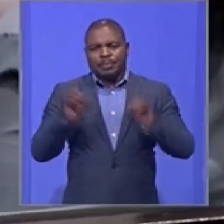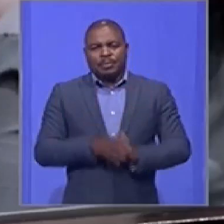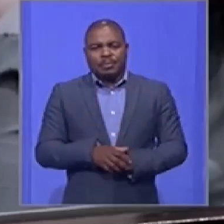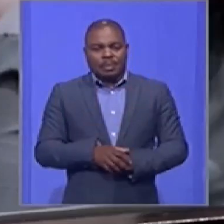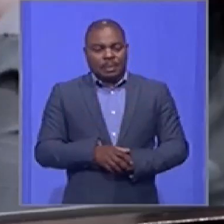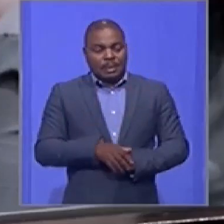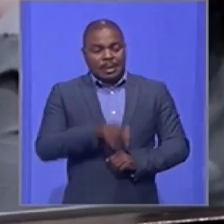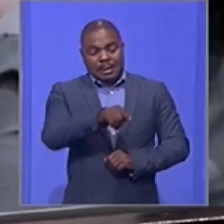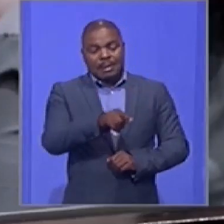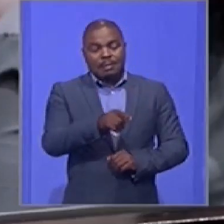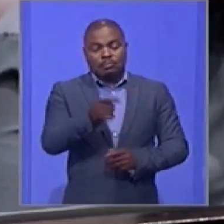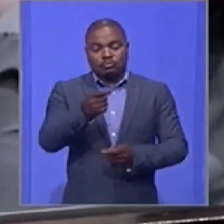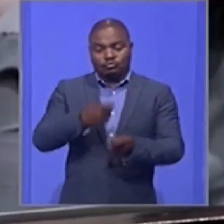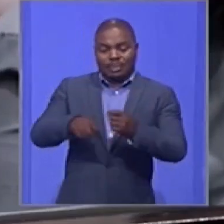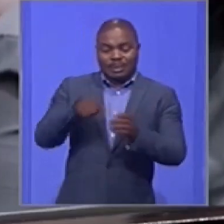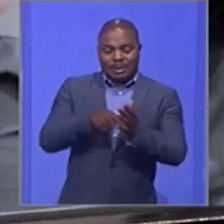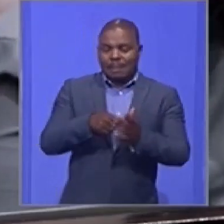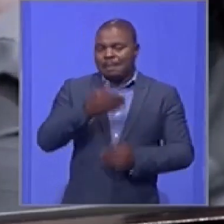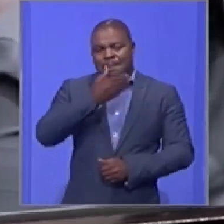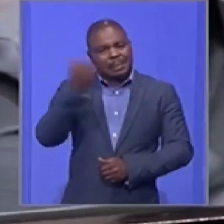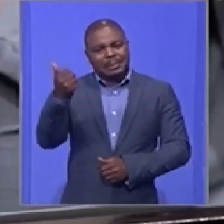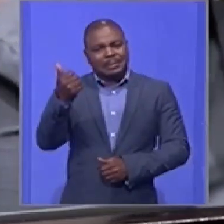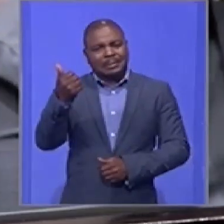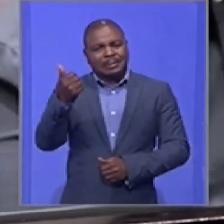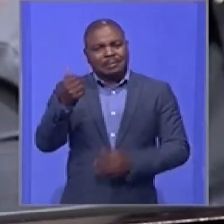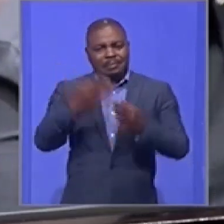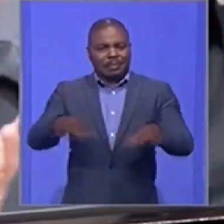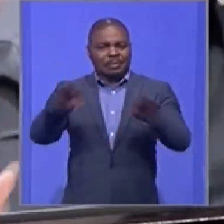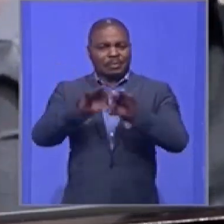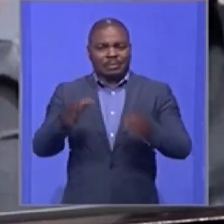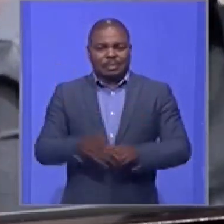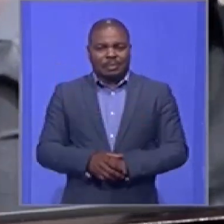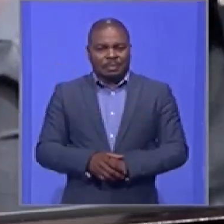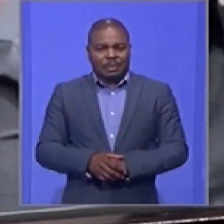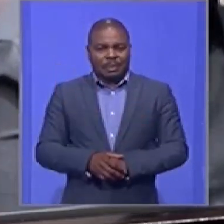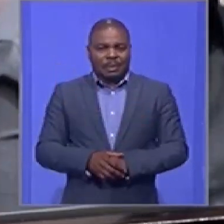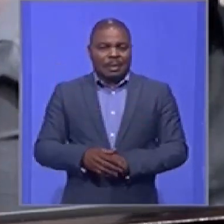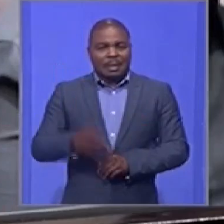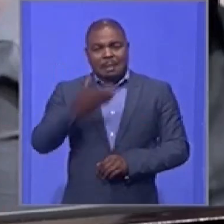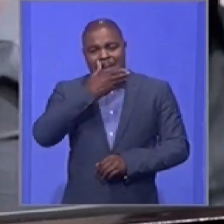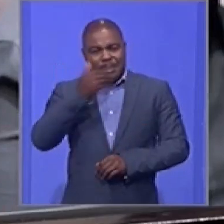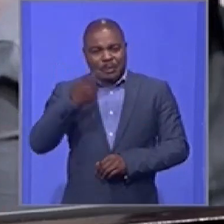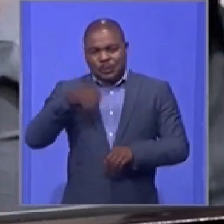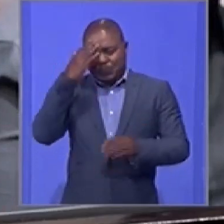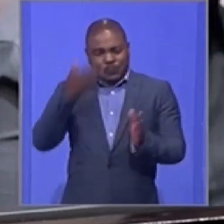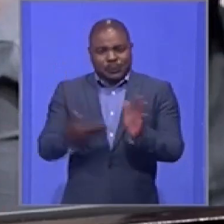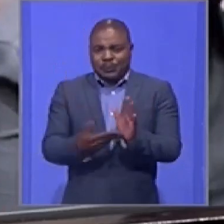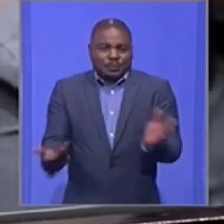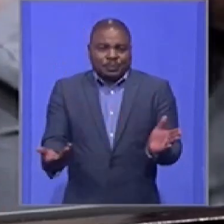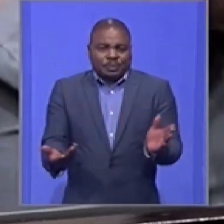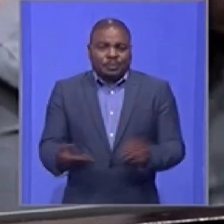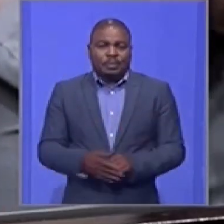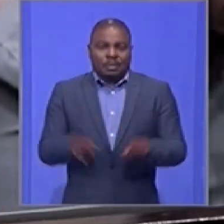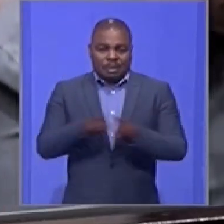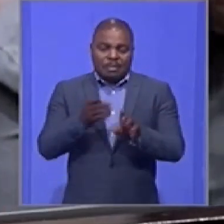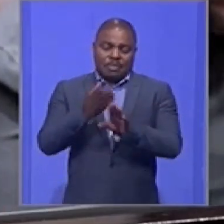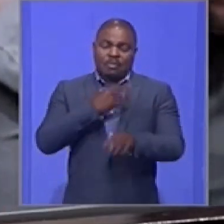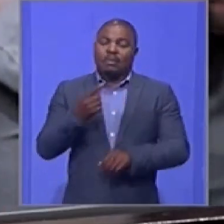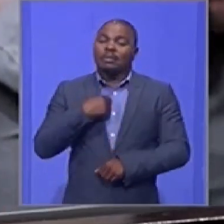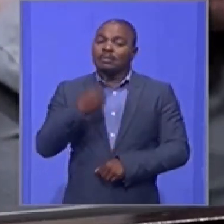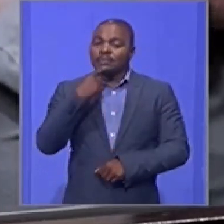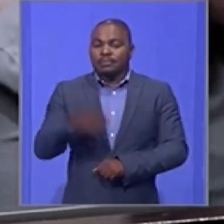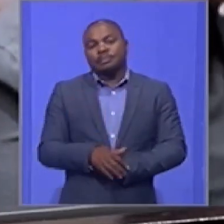deal? The deal is the best that we know of. And as I pointed out at the